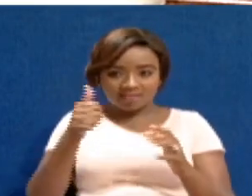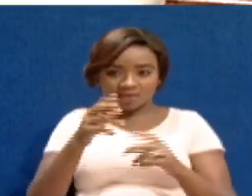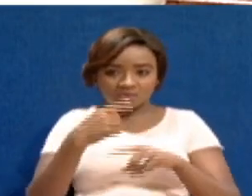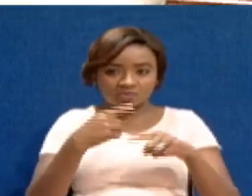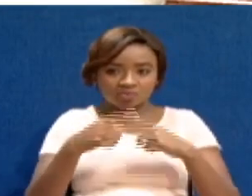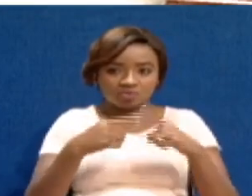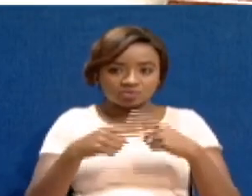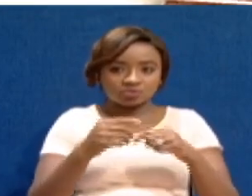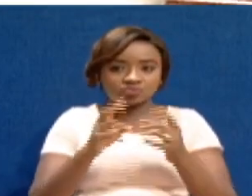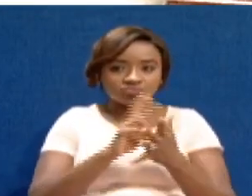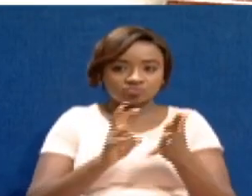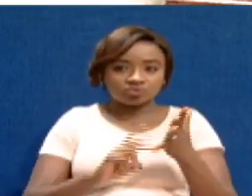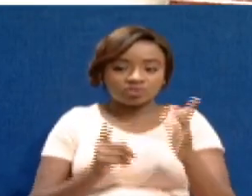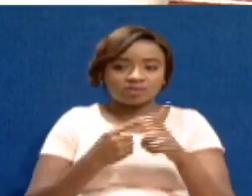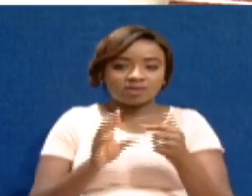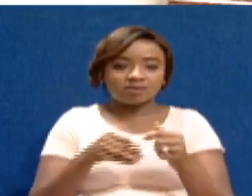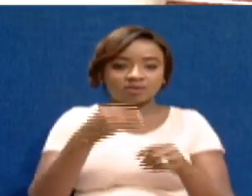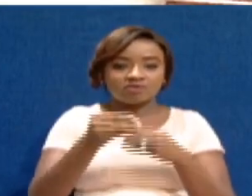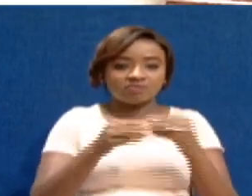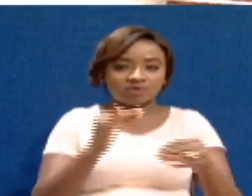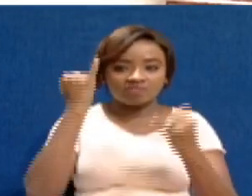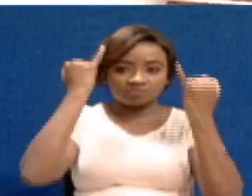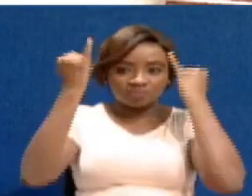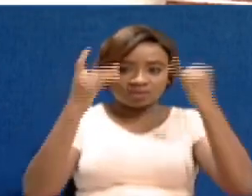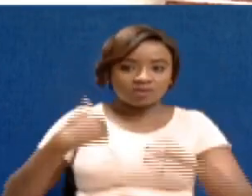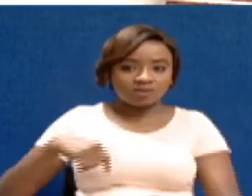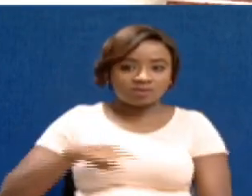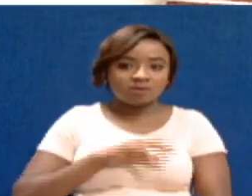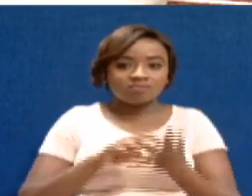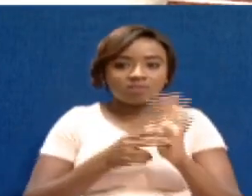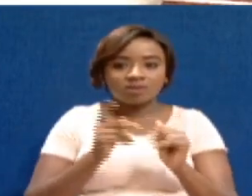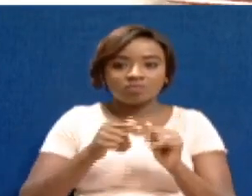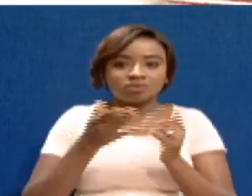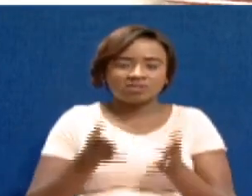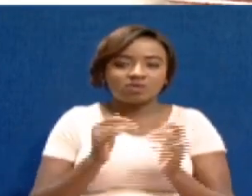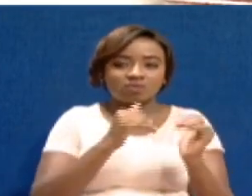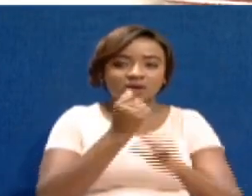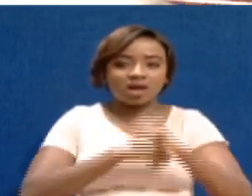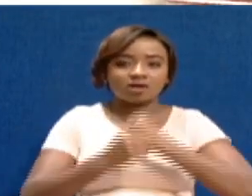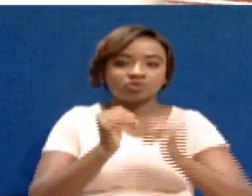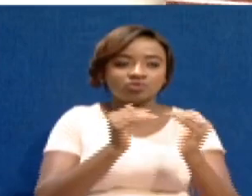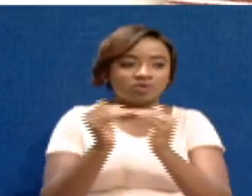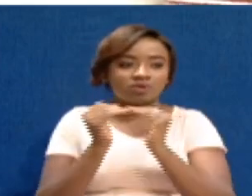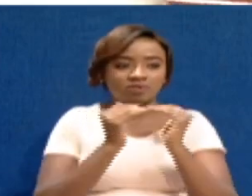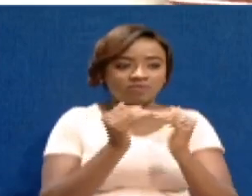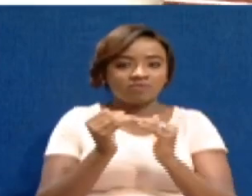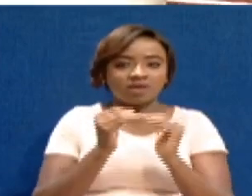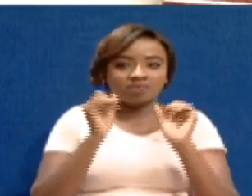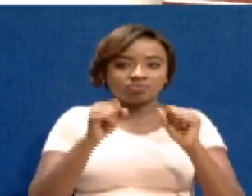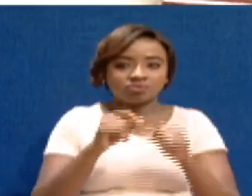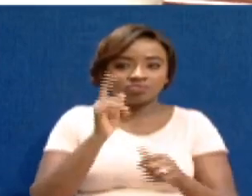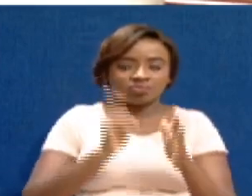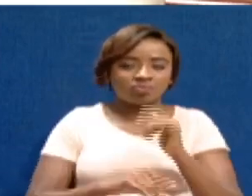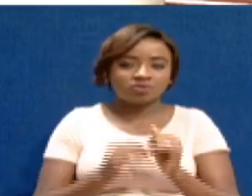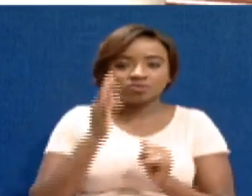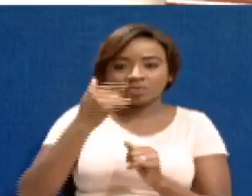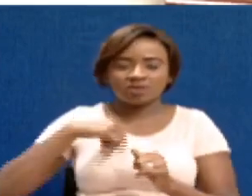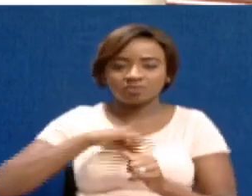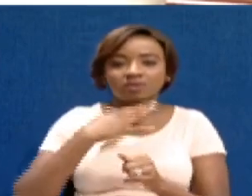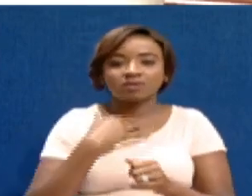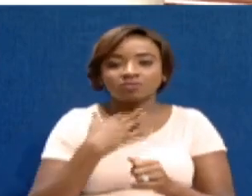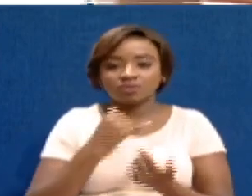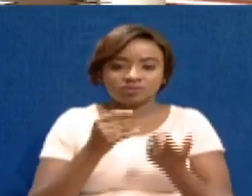reached out to like-minded people, and they collected signatures. They did not get state resources to collect the signatures. I did not